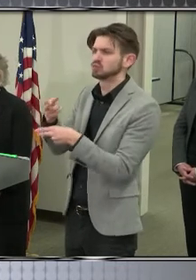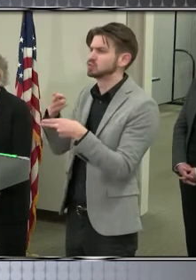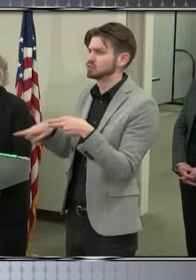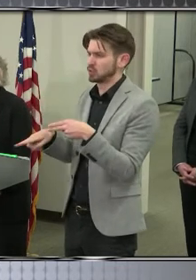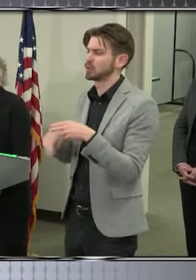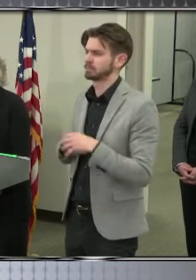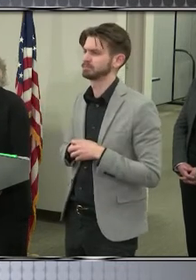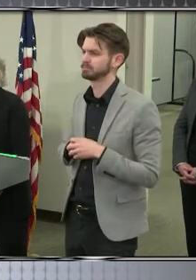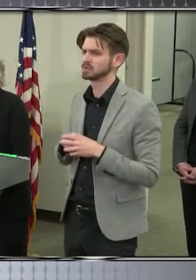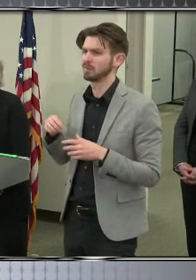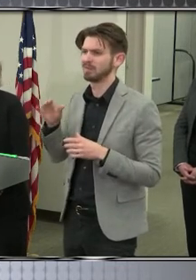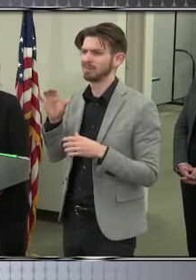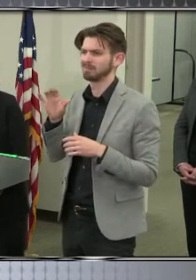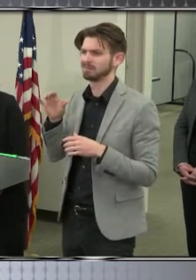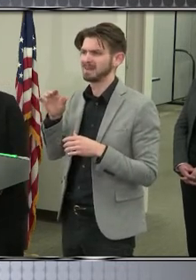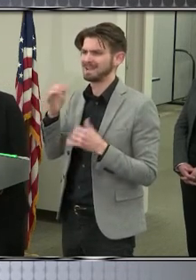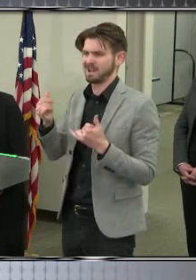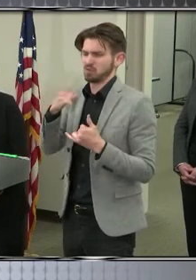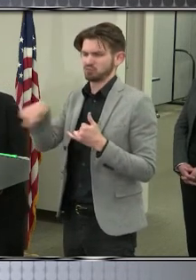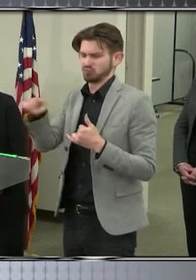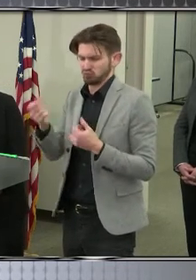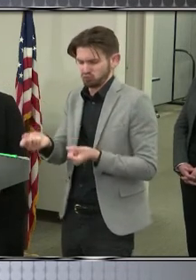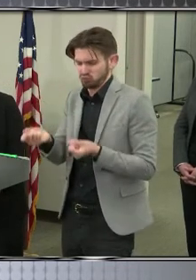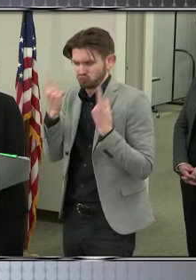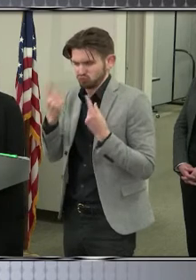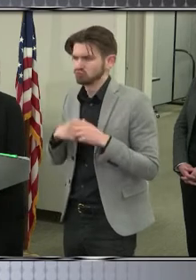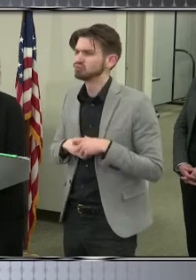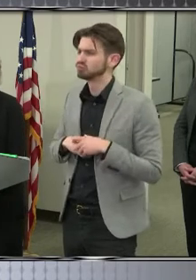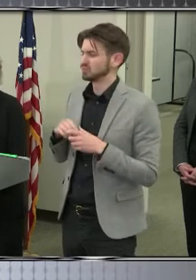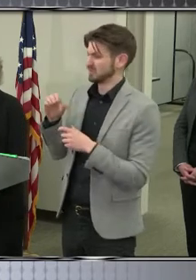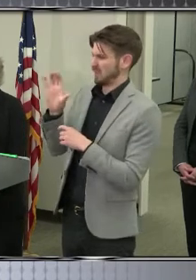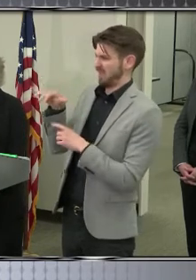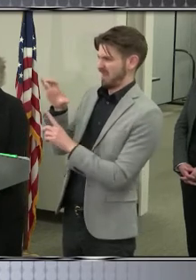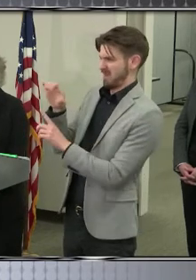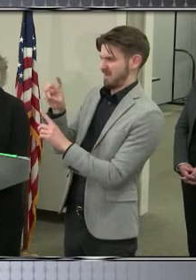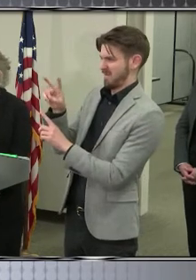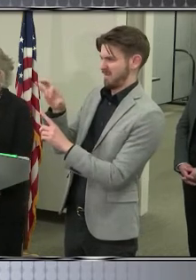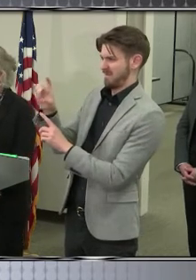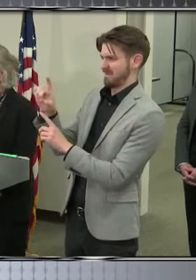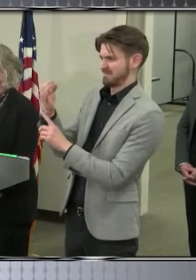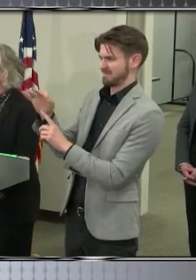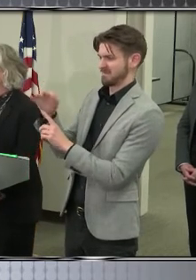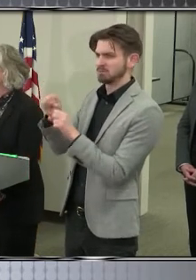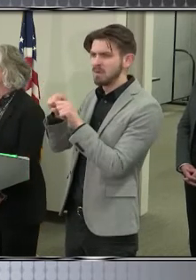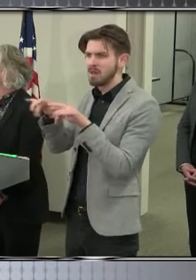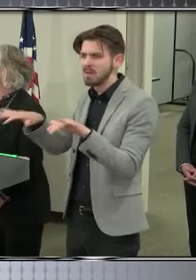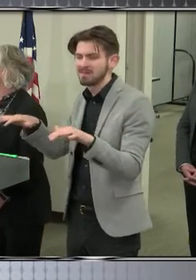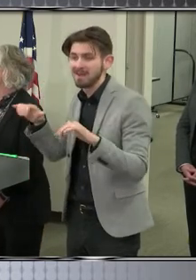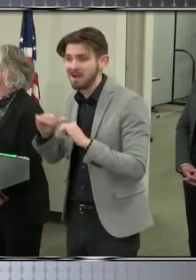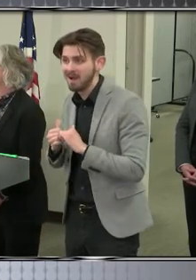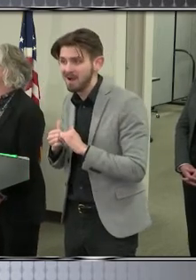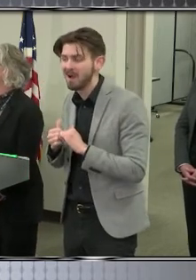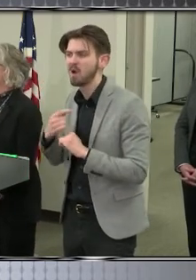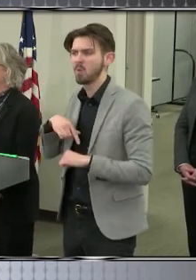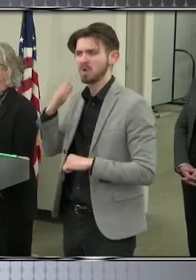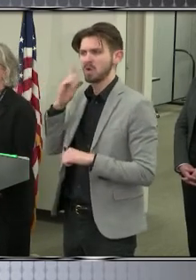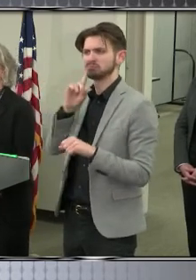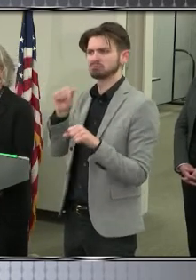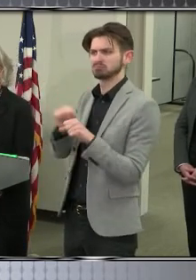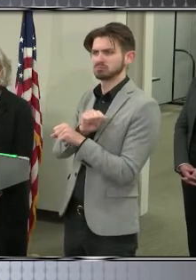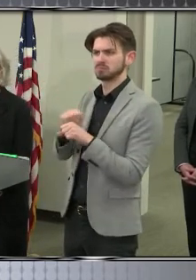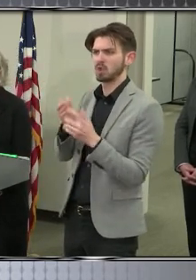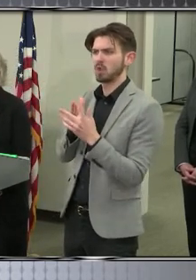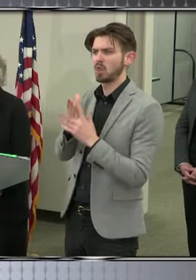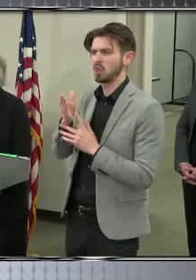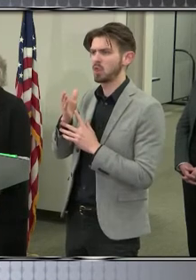on. What we'd like to talk about is how is COVID-19 spread, and we know that it is spread through droplets.